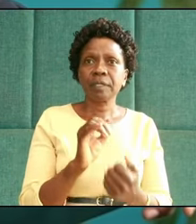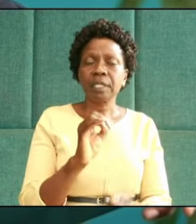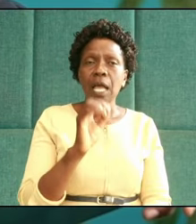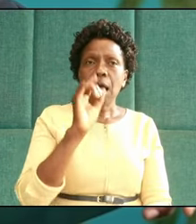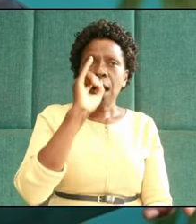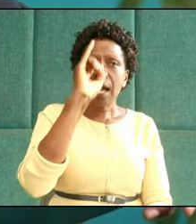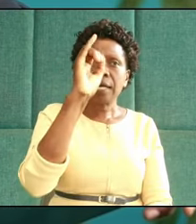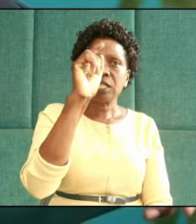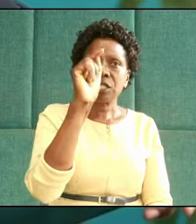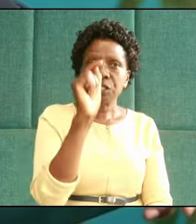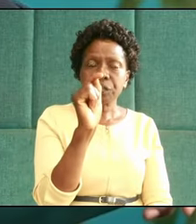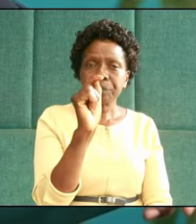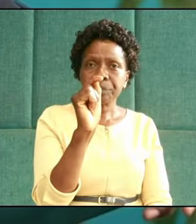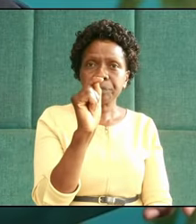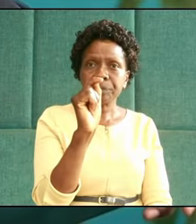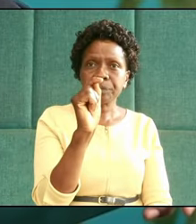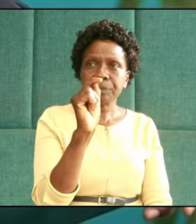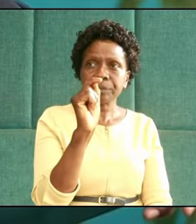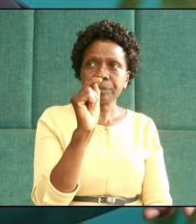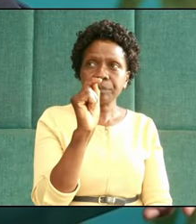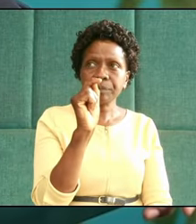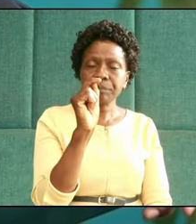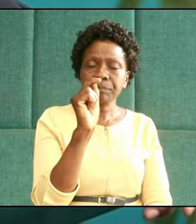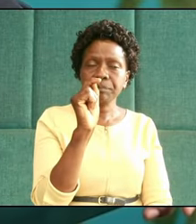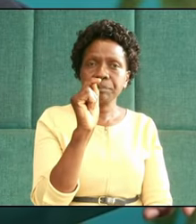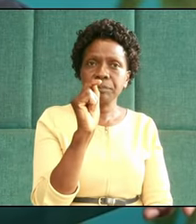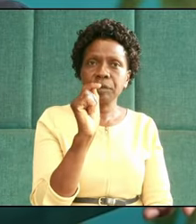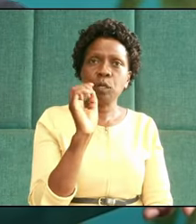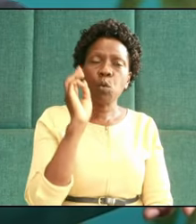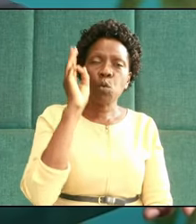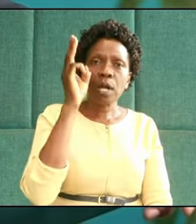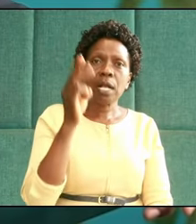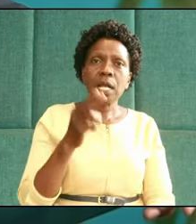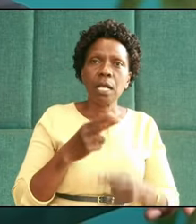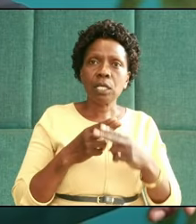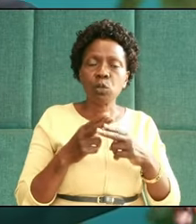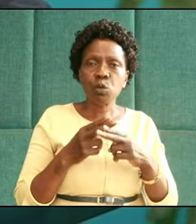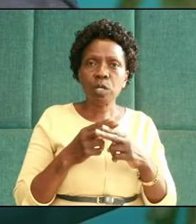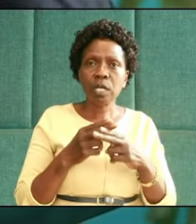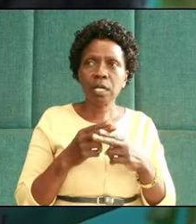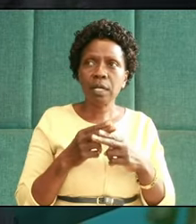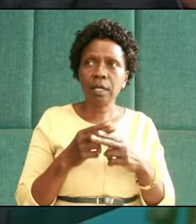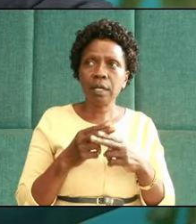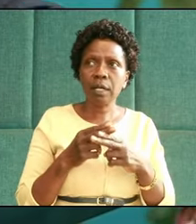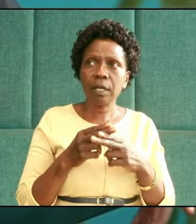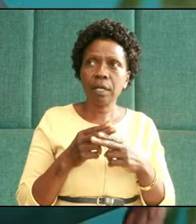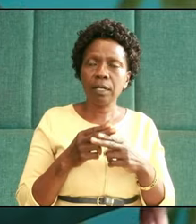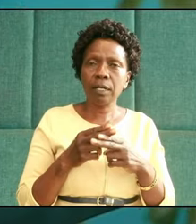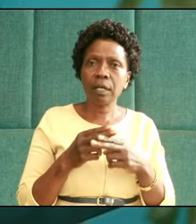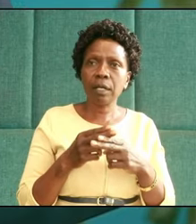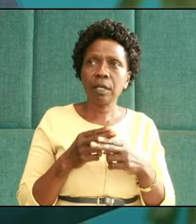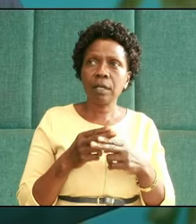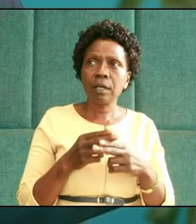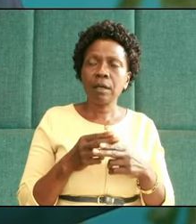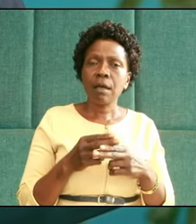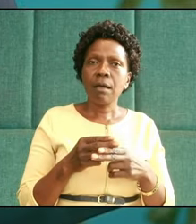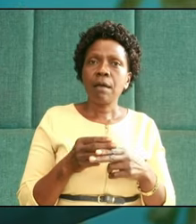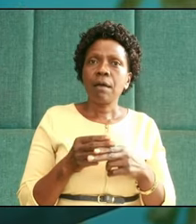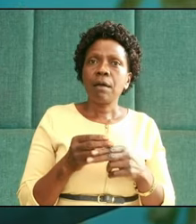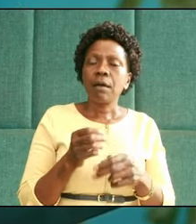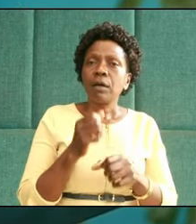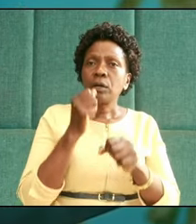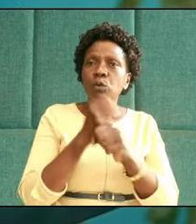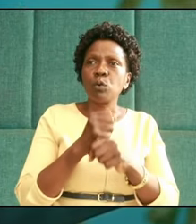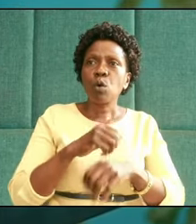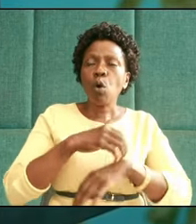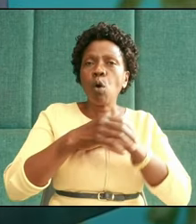IT, or artificial intelligence, will soon replace all teachers. That's what Bill